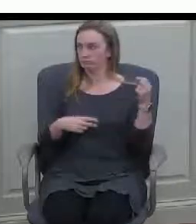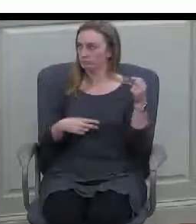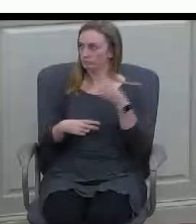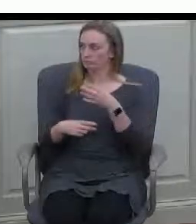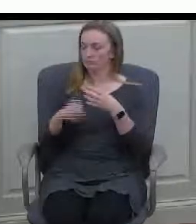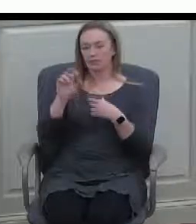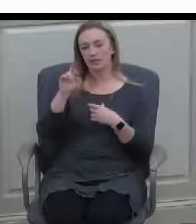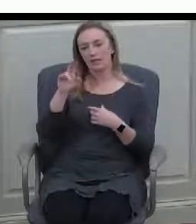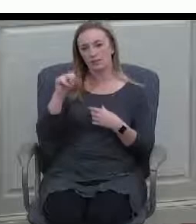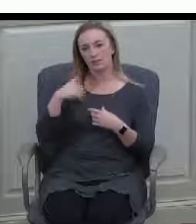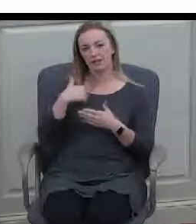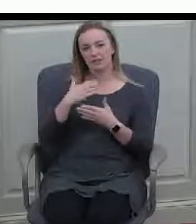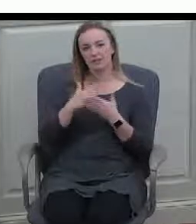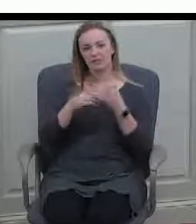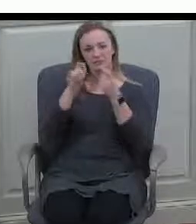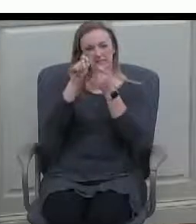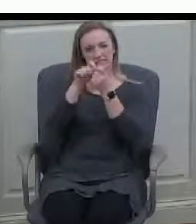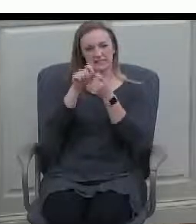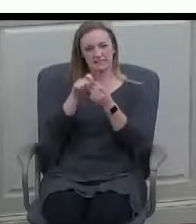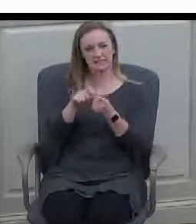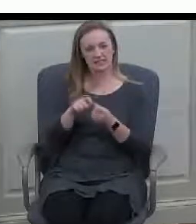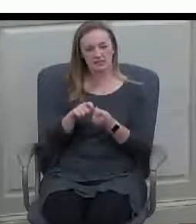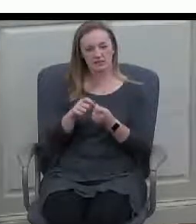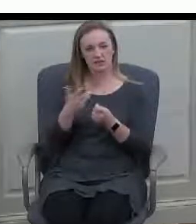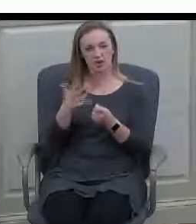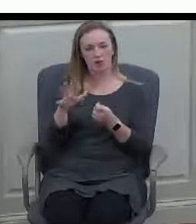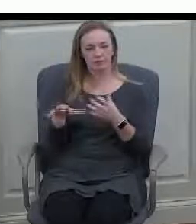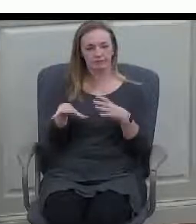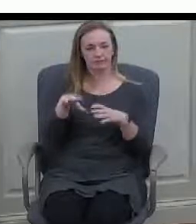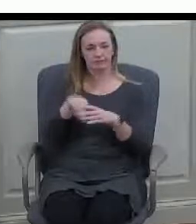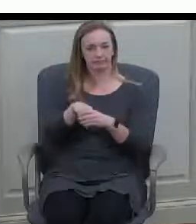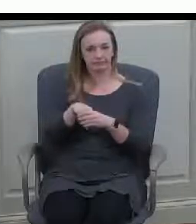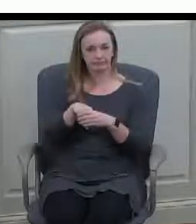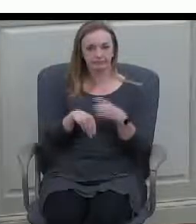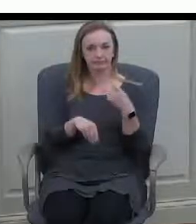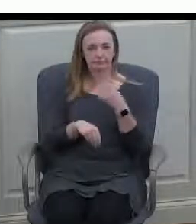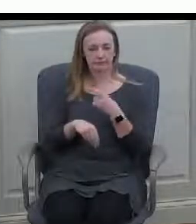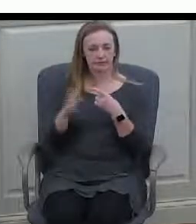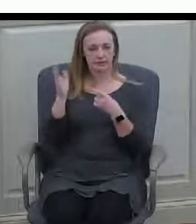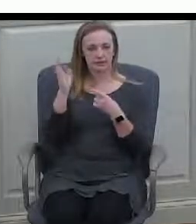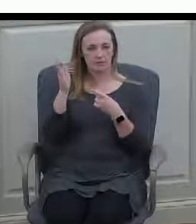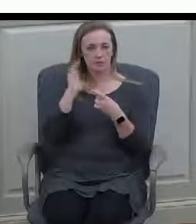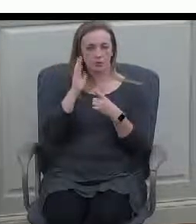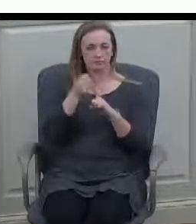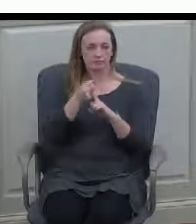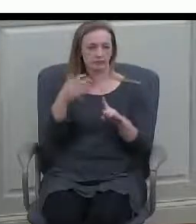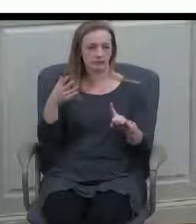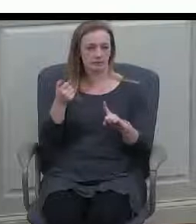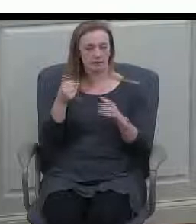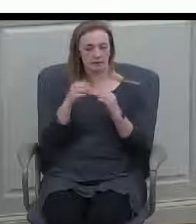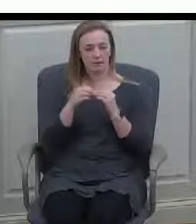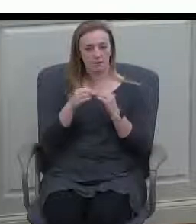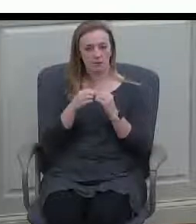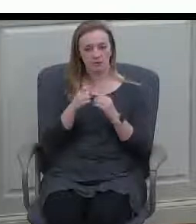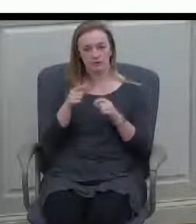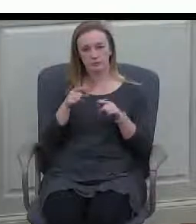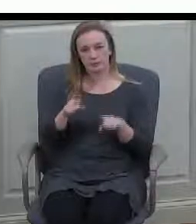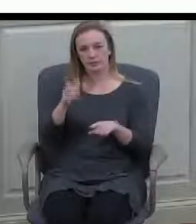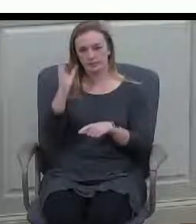Aaron has some of those details kind of baked in here. We'll get into some of those details a little bit further in the